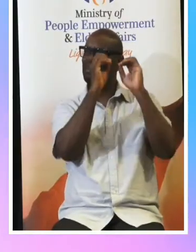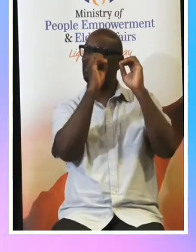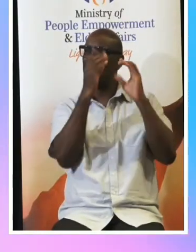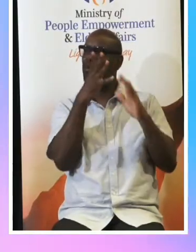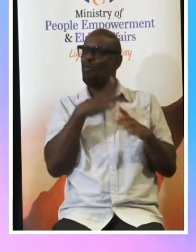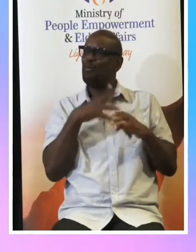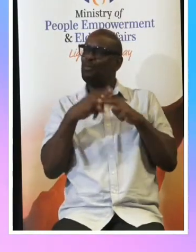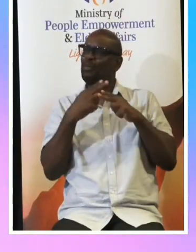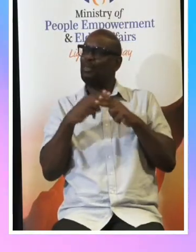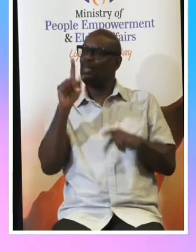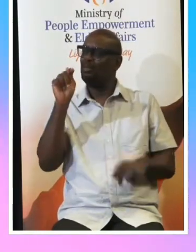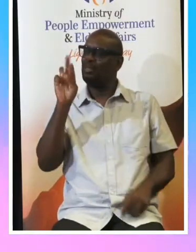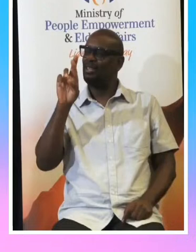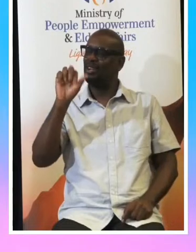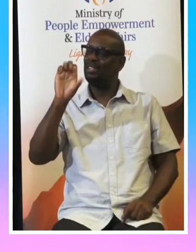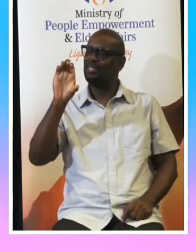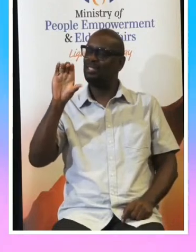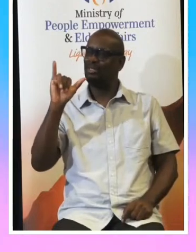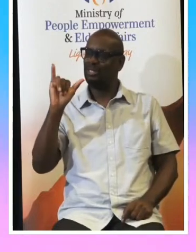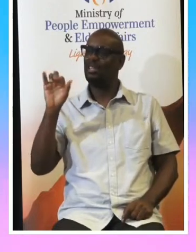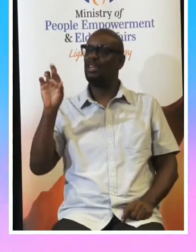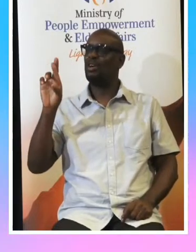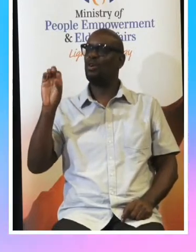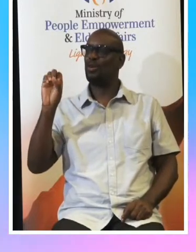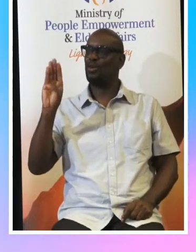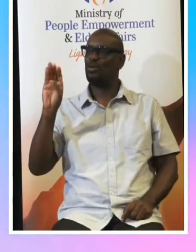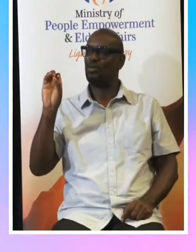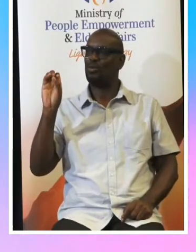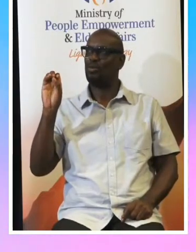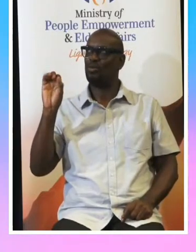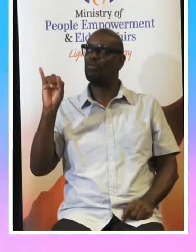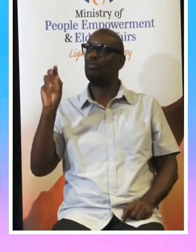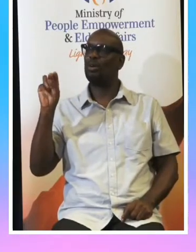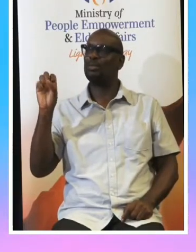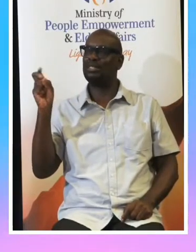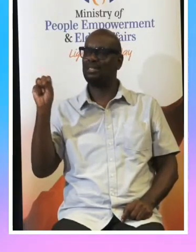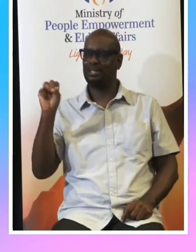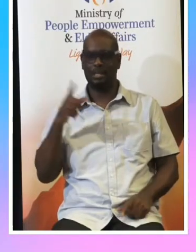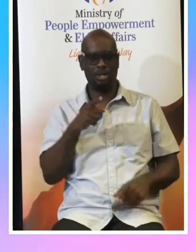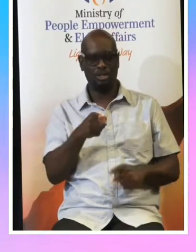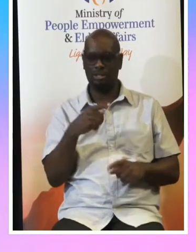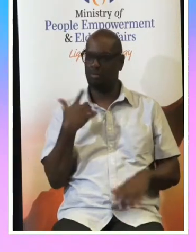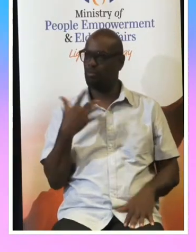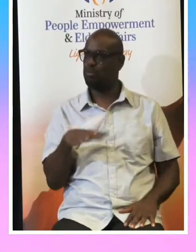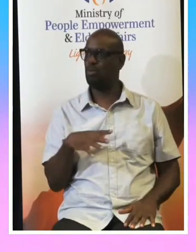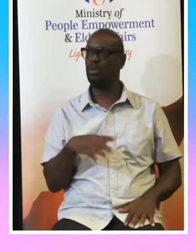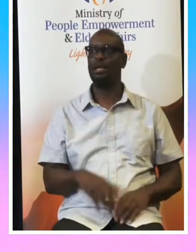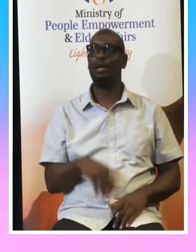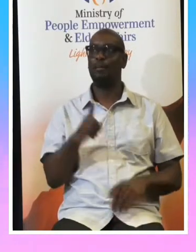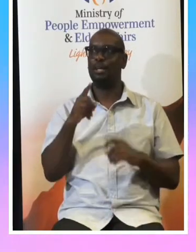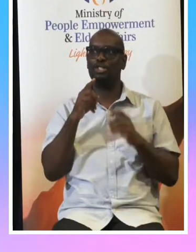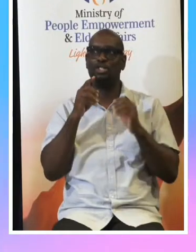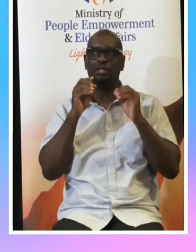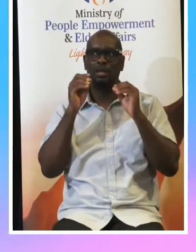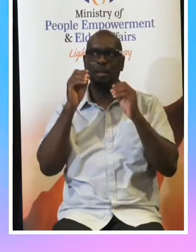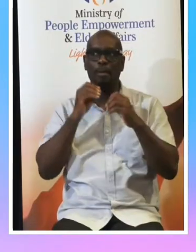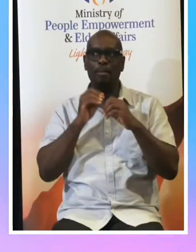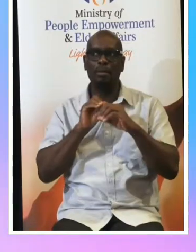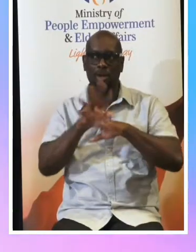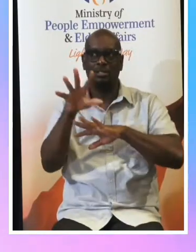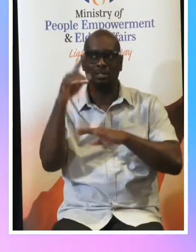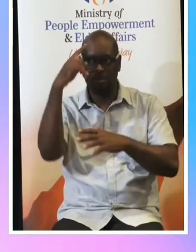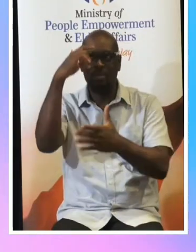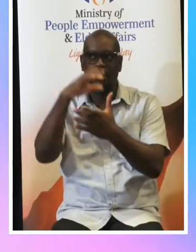with such ease and made us all believe that we could be as bright as she was. In that class, you came